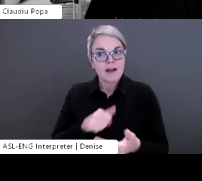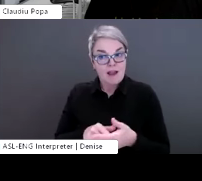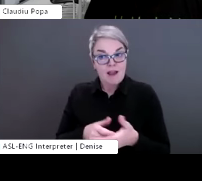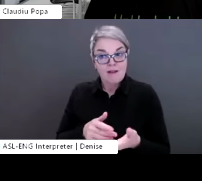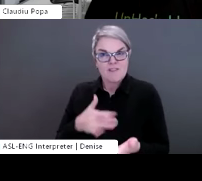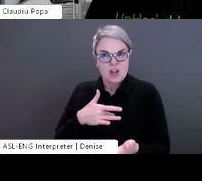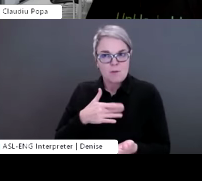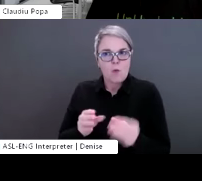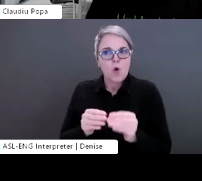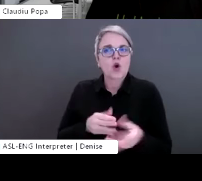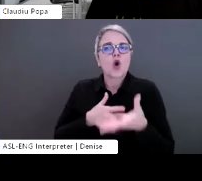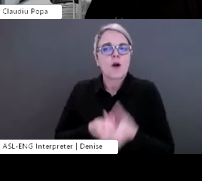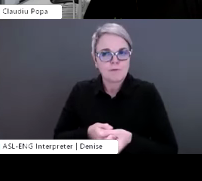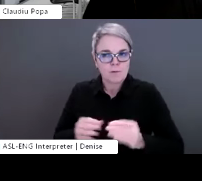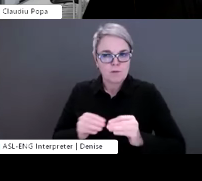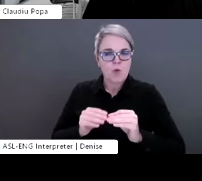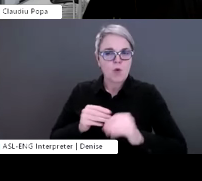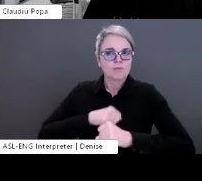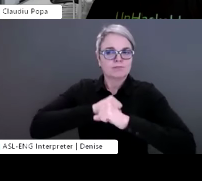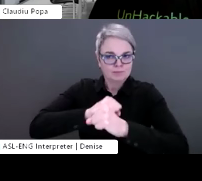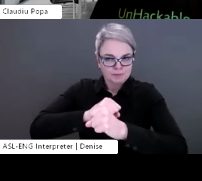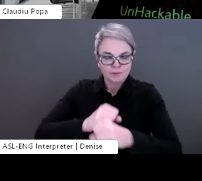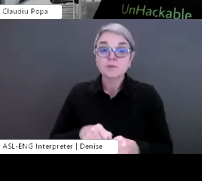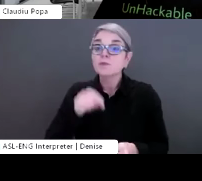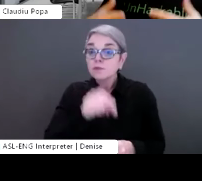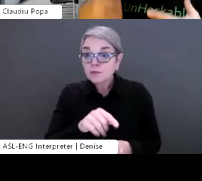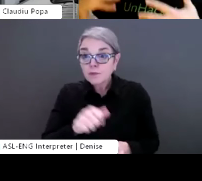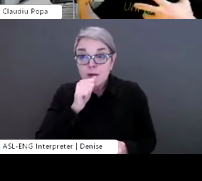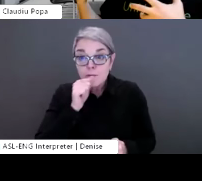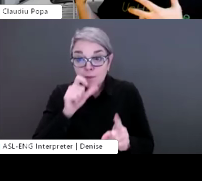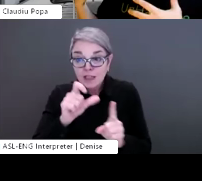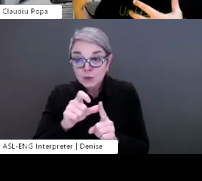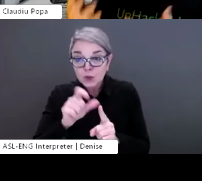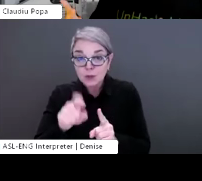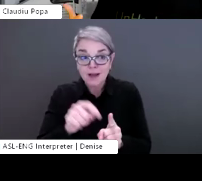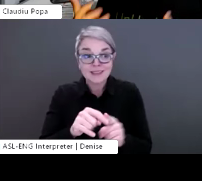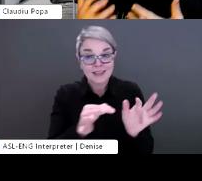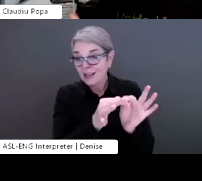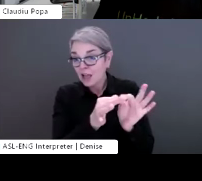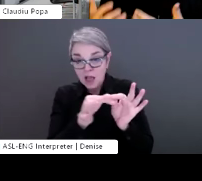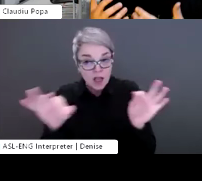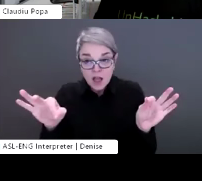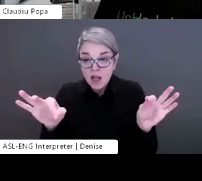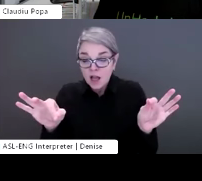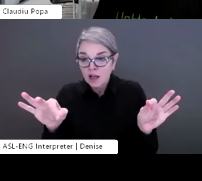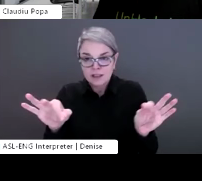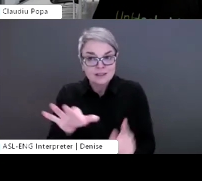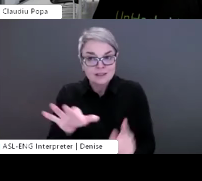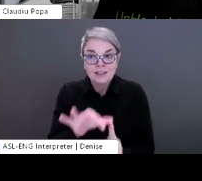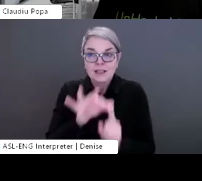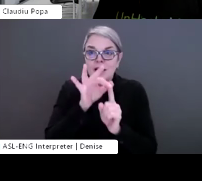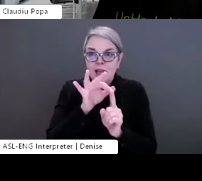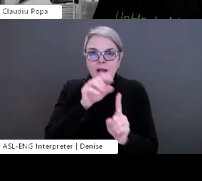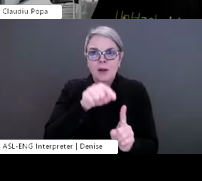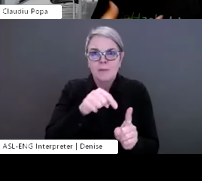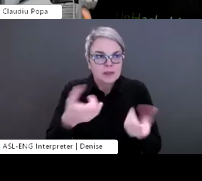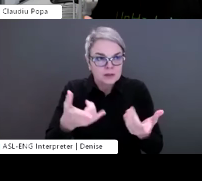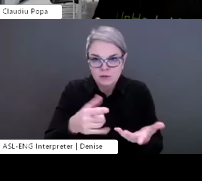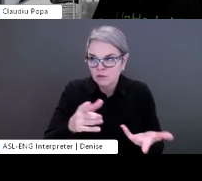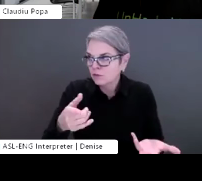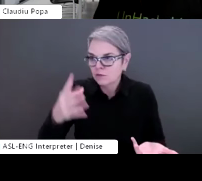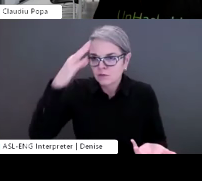unique, they must be remembered by something. So having a trustworthy password database is important.